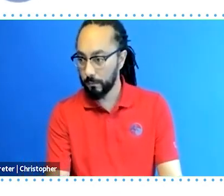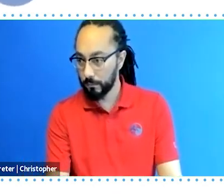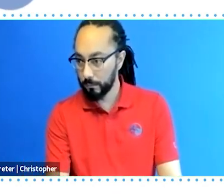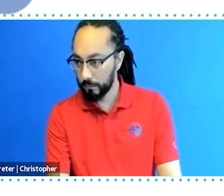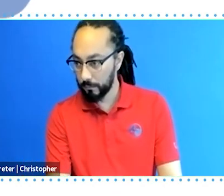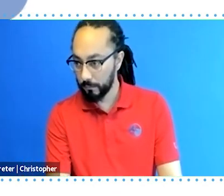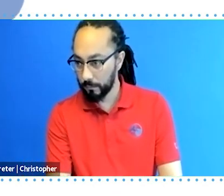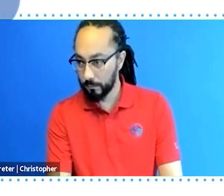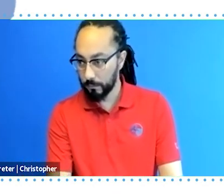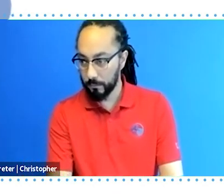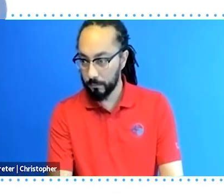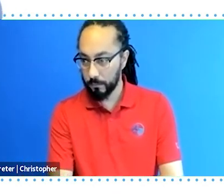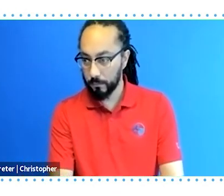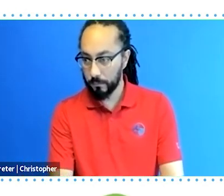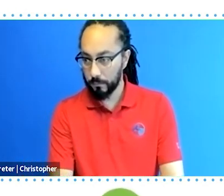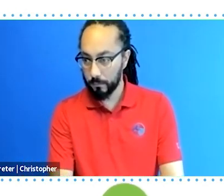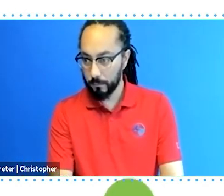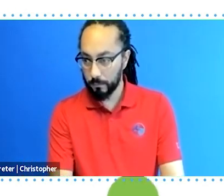Shawn, you go first.